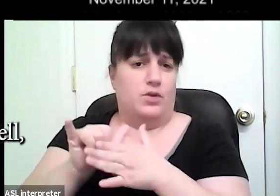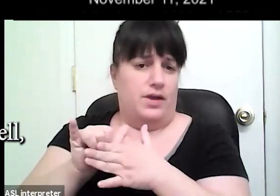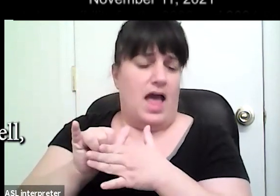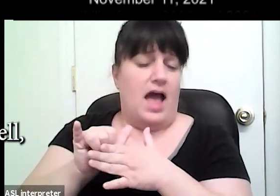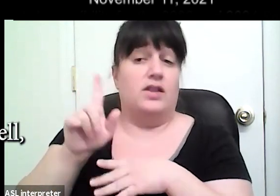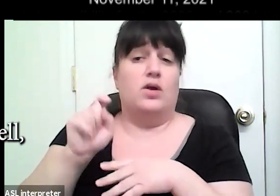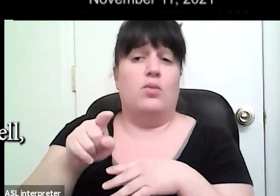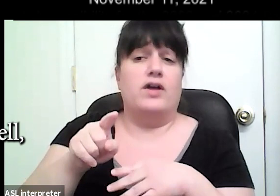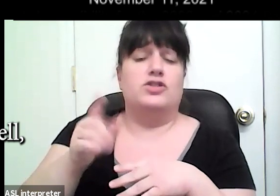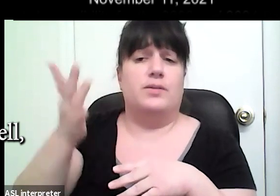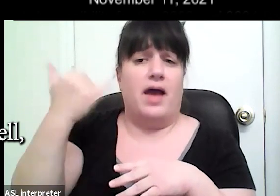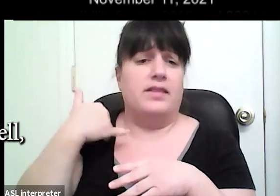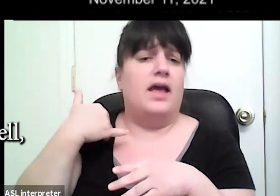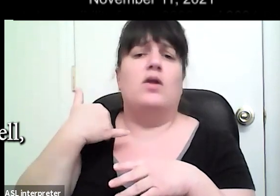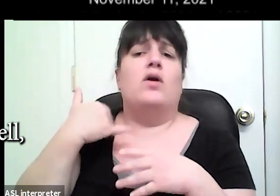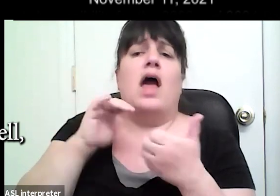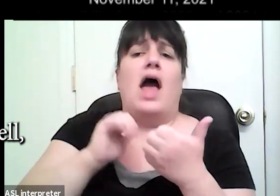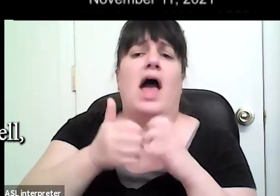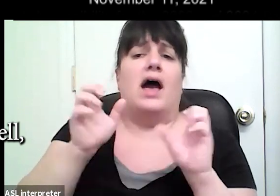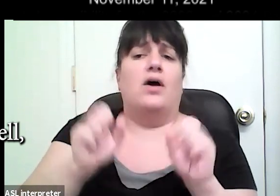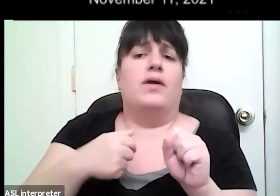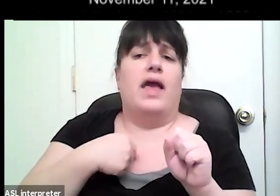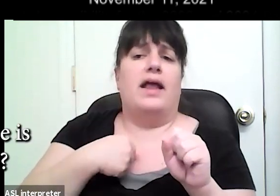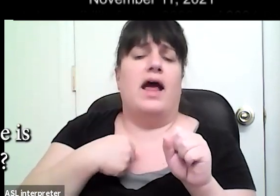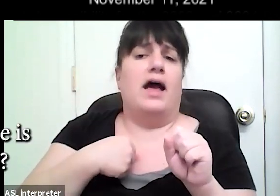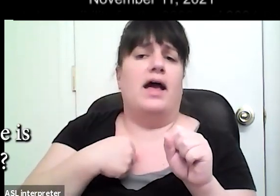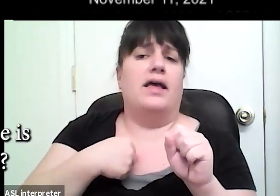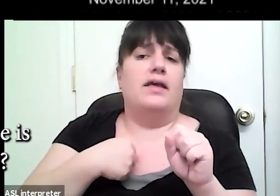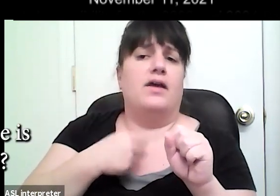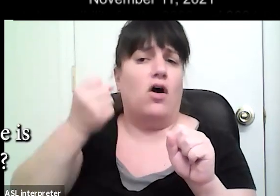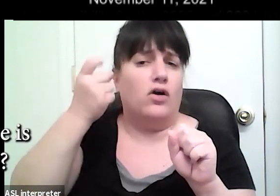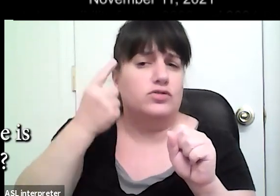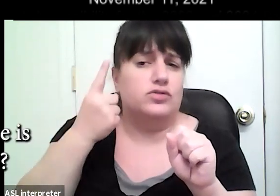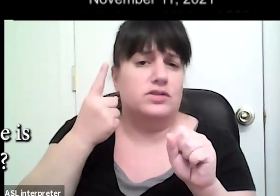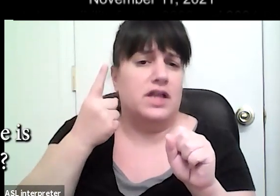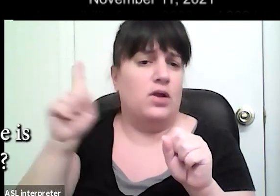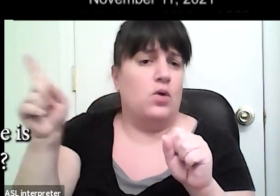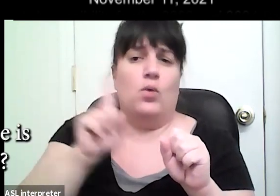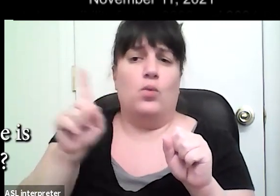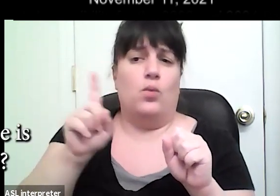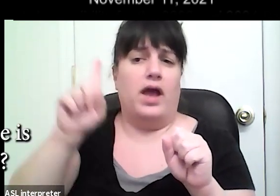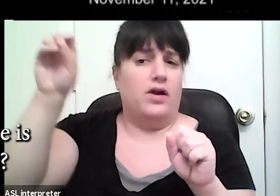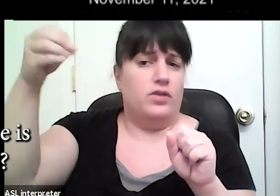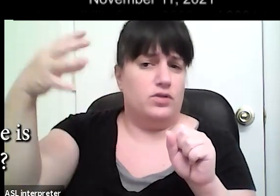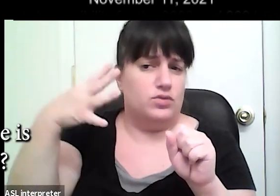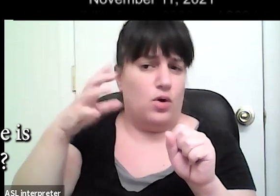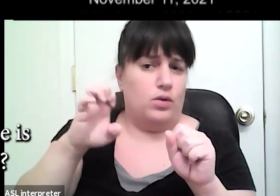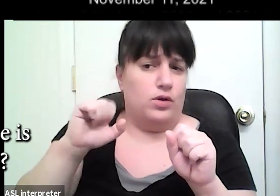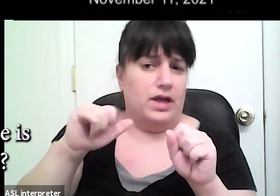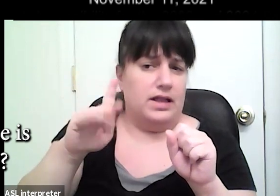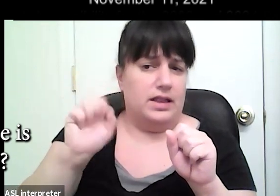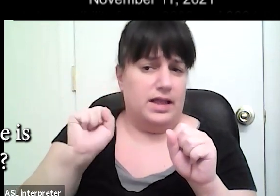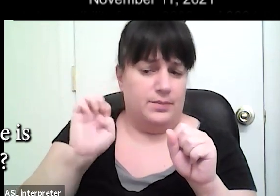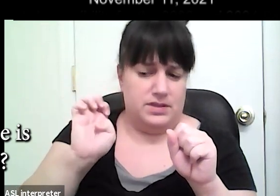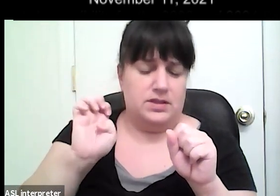And the question back then was, well, how can I actually listen or understand where the solar eclipse is, or